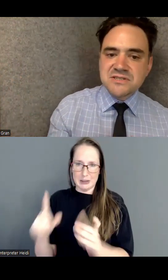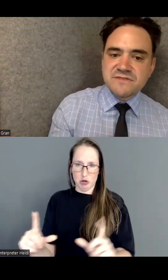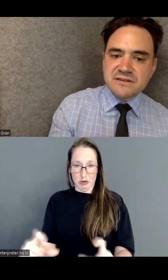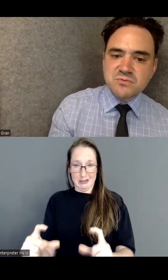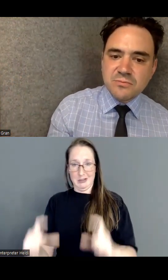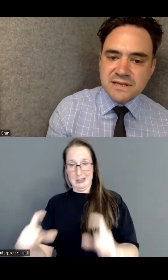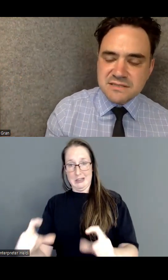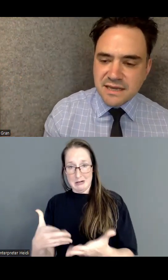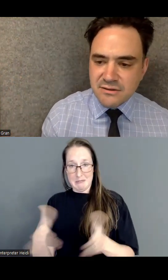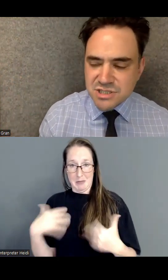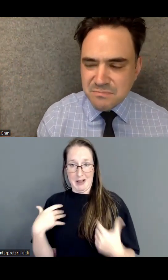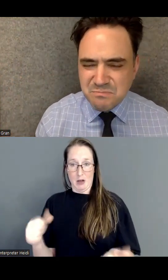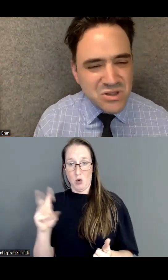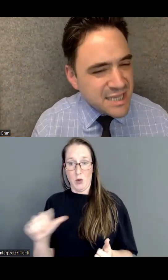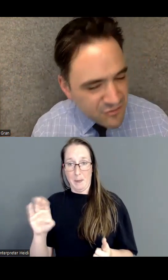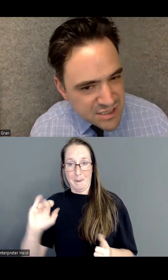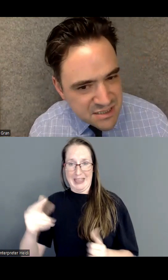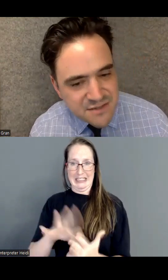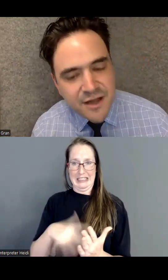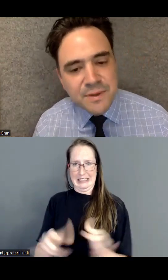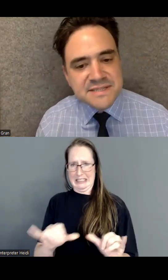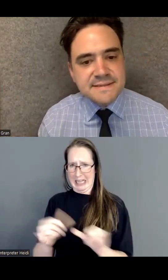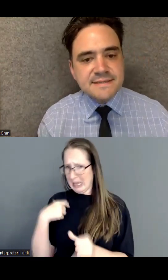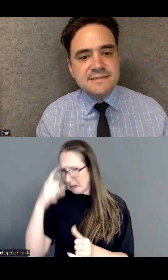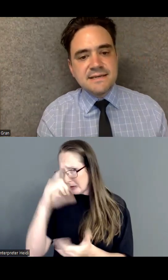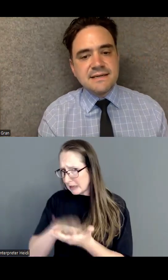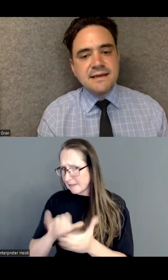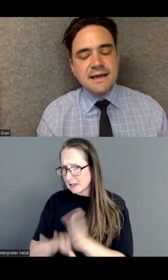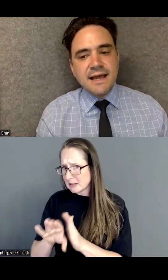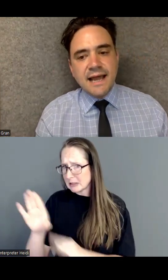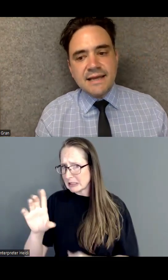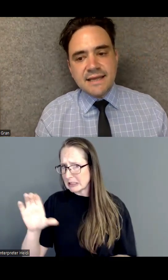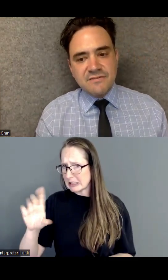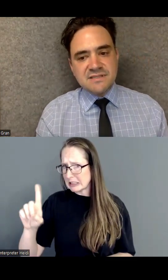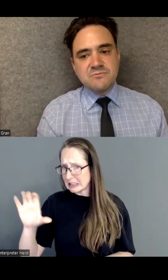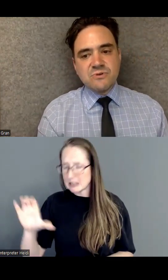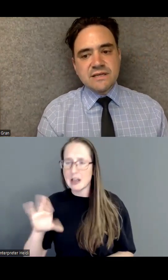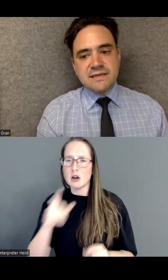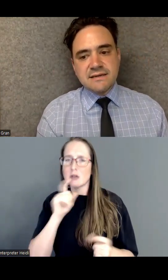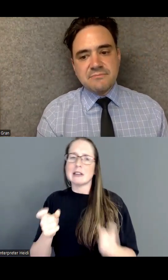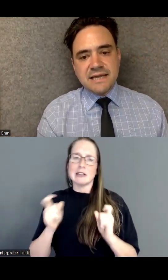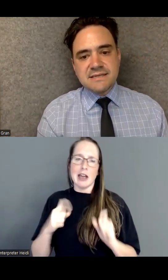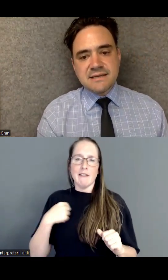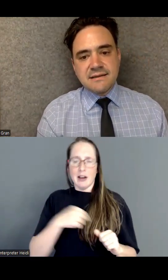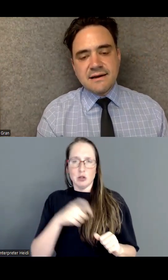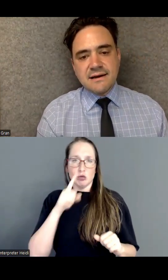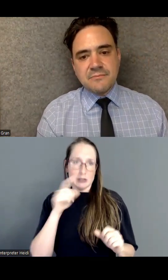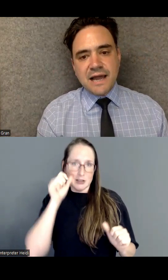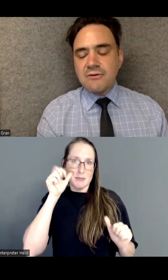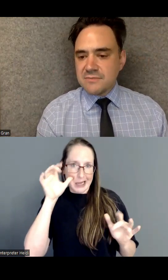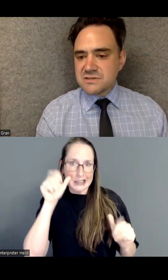Public Health Surveillance Wellbeing Scale, which I believe was developed by the CDC. And it gave us some really